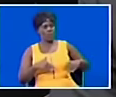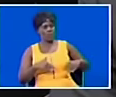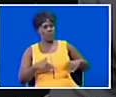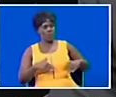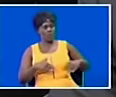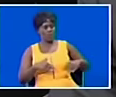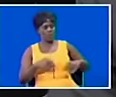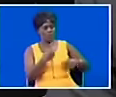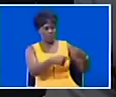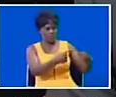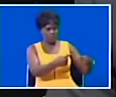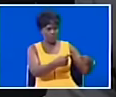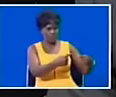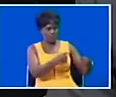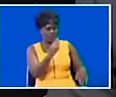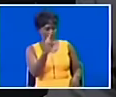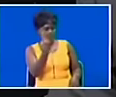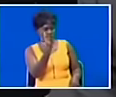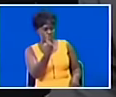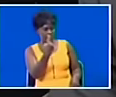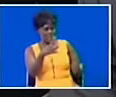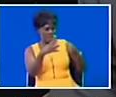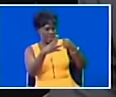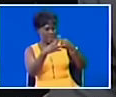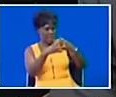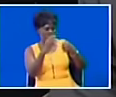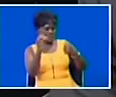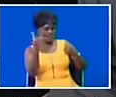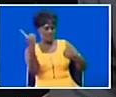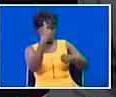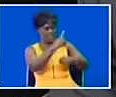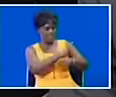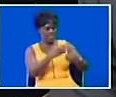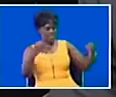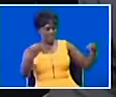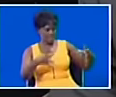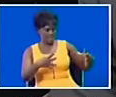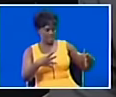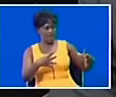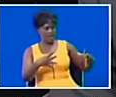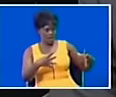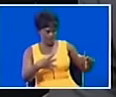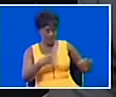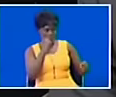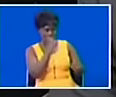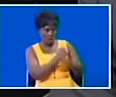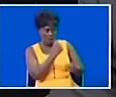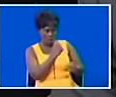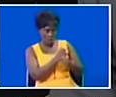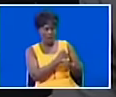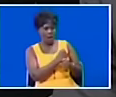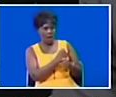with. And in the first 90 days, clearly, we shall be working